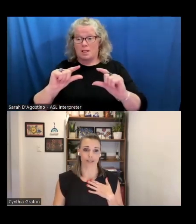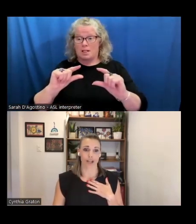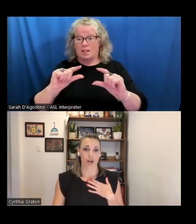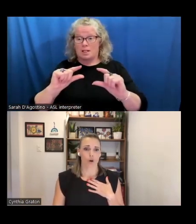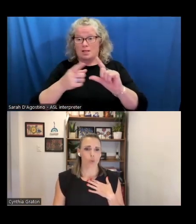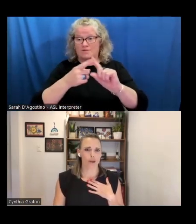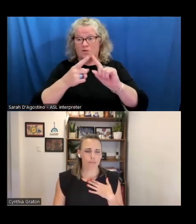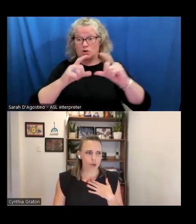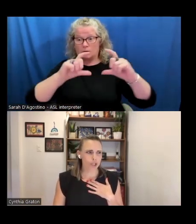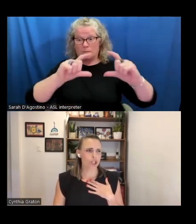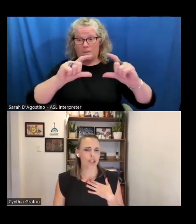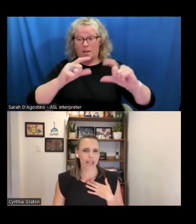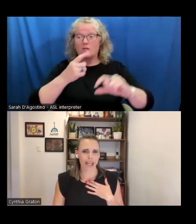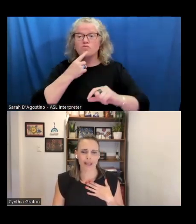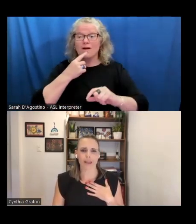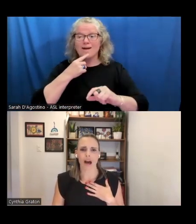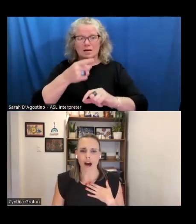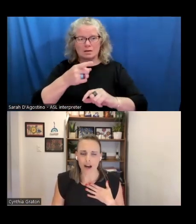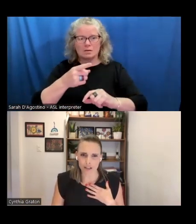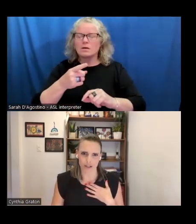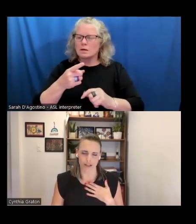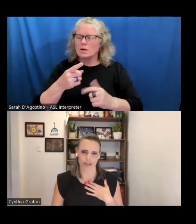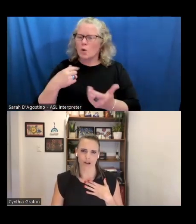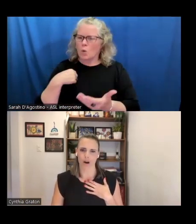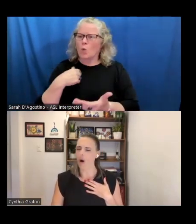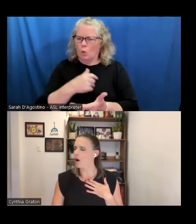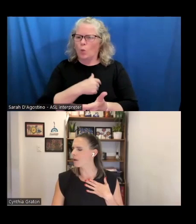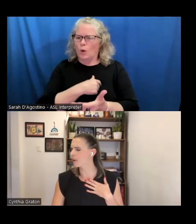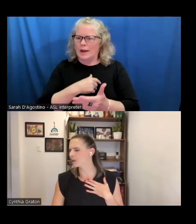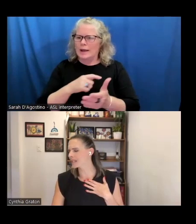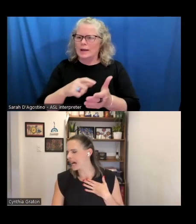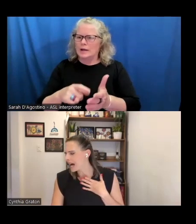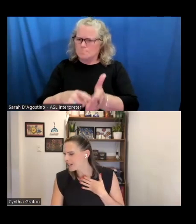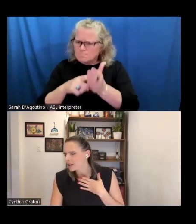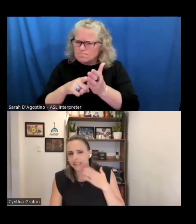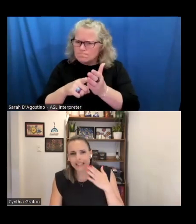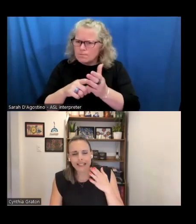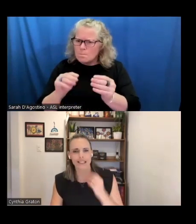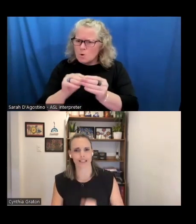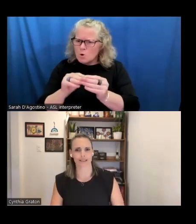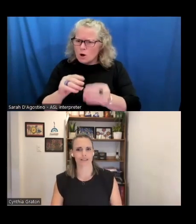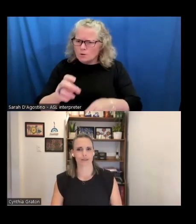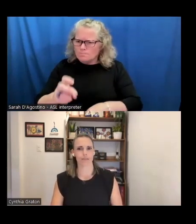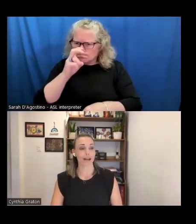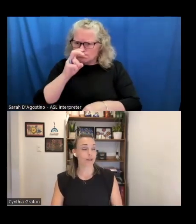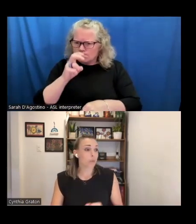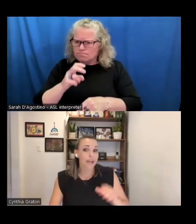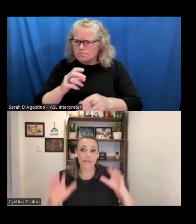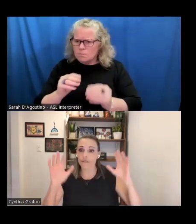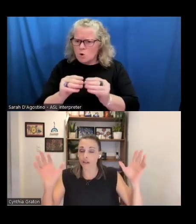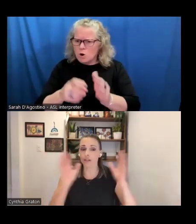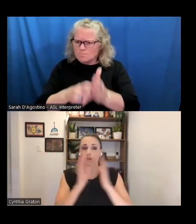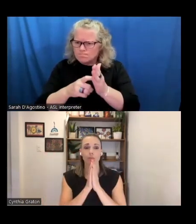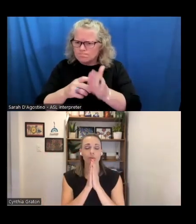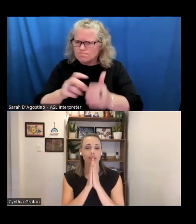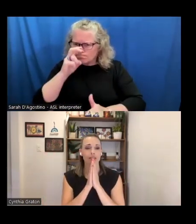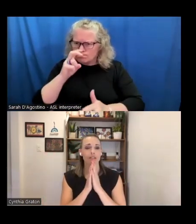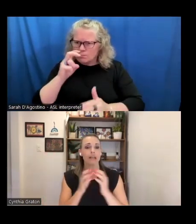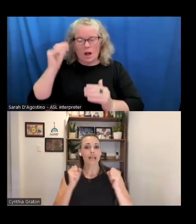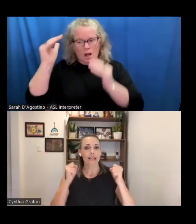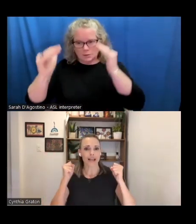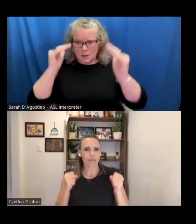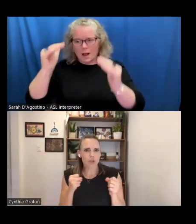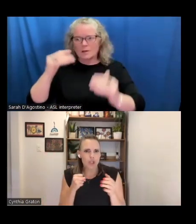harder. We push the kid harder, almost adult instinct. By the way, founded on the